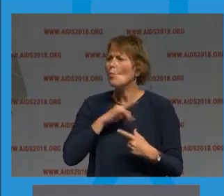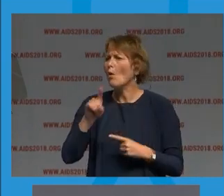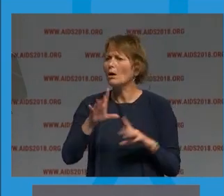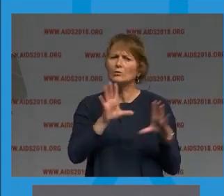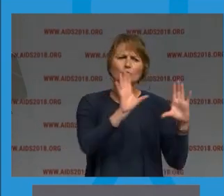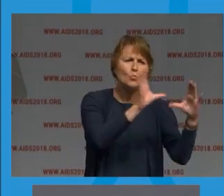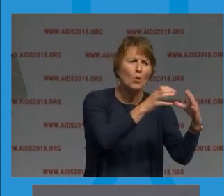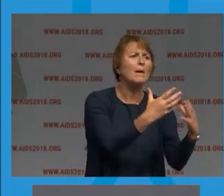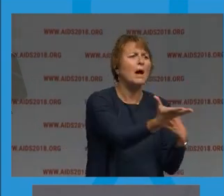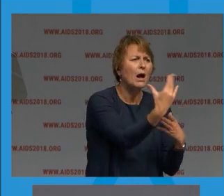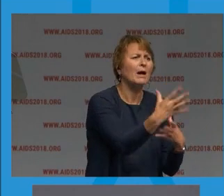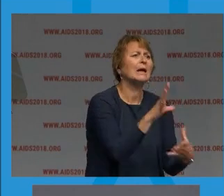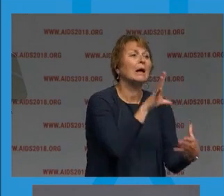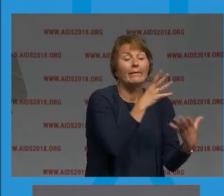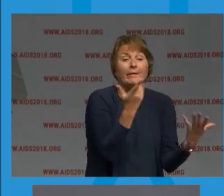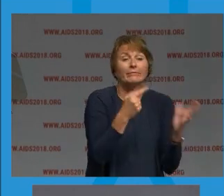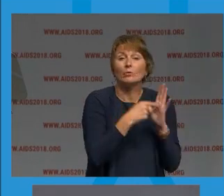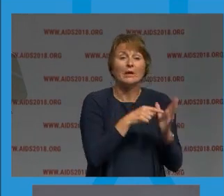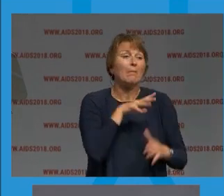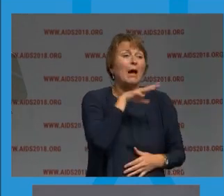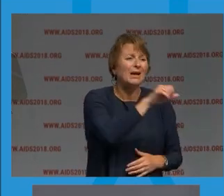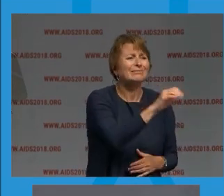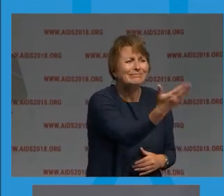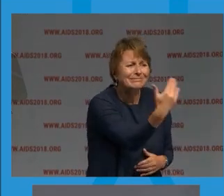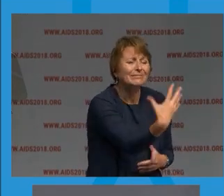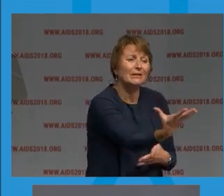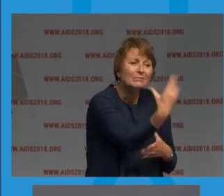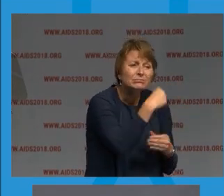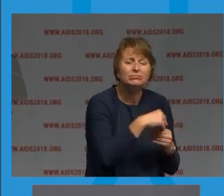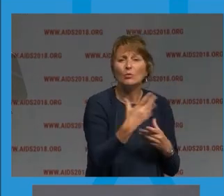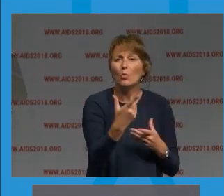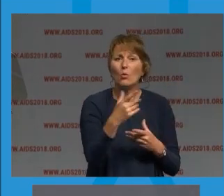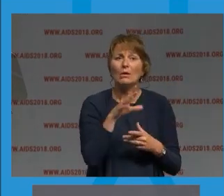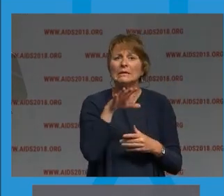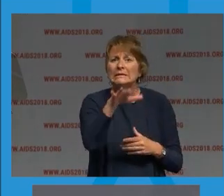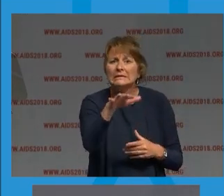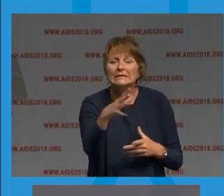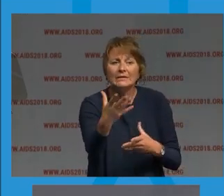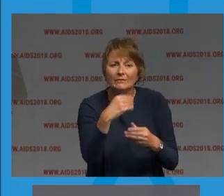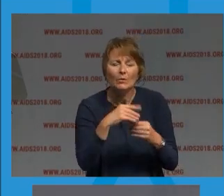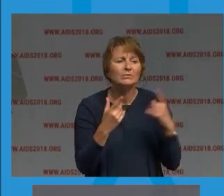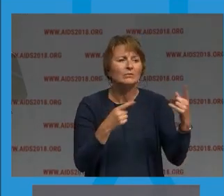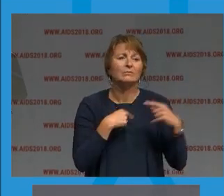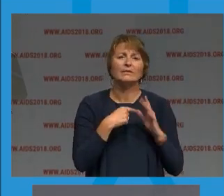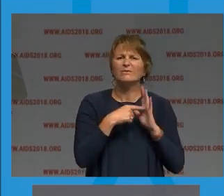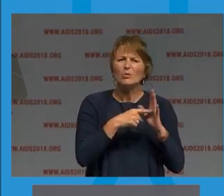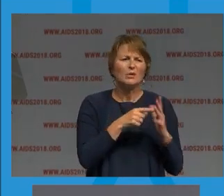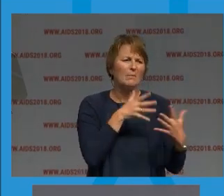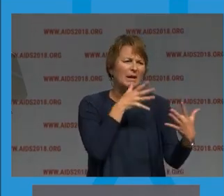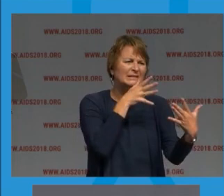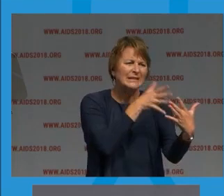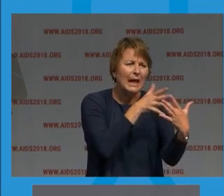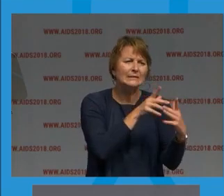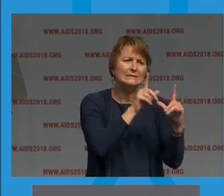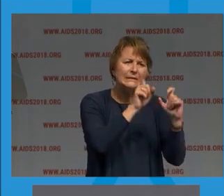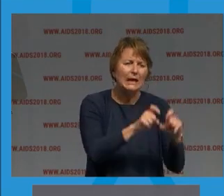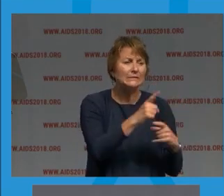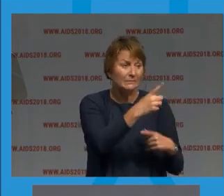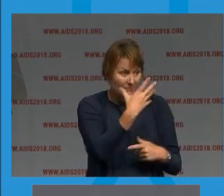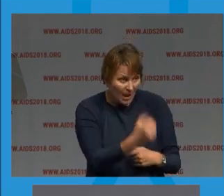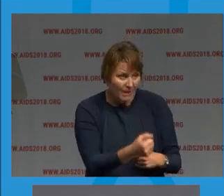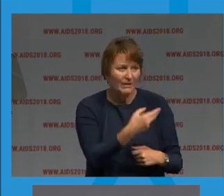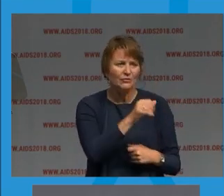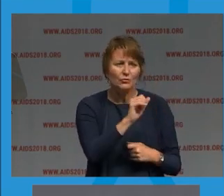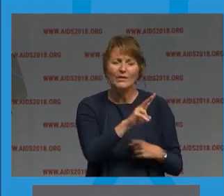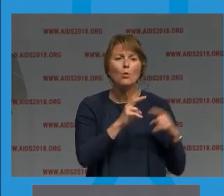from reaching them to accessing to HIV testing, enrolling them in care, initiating ILT, and achieving